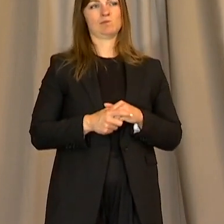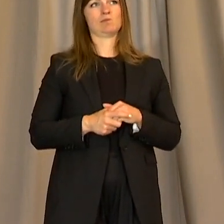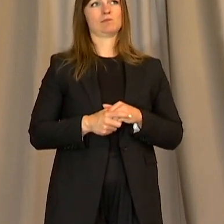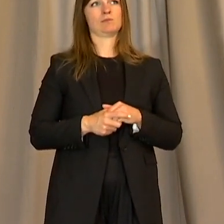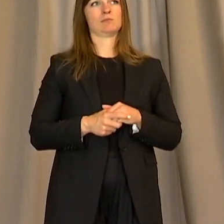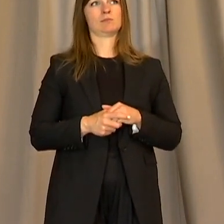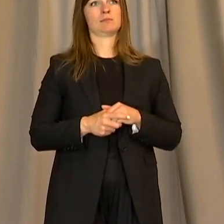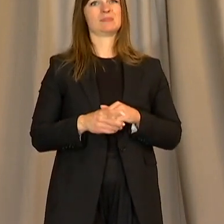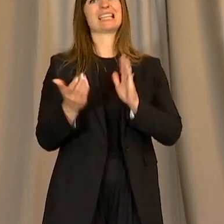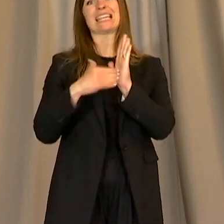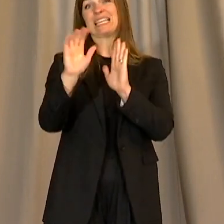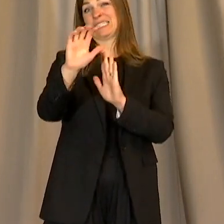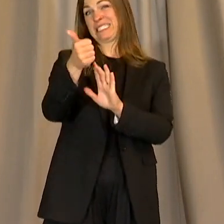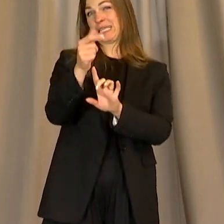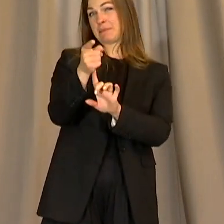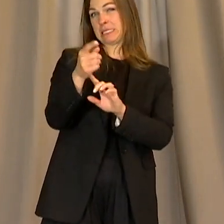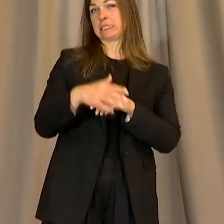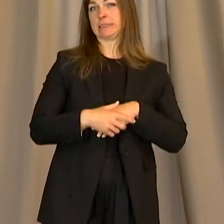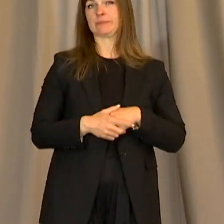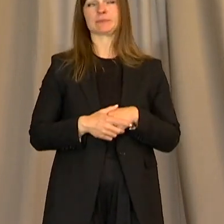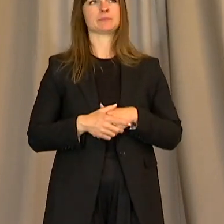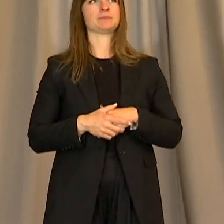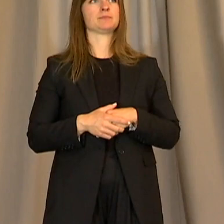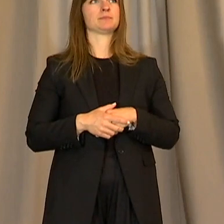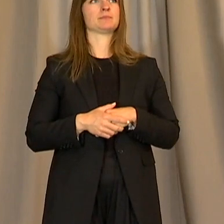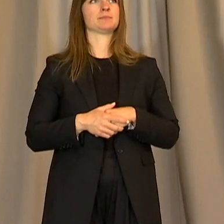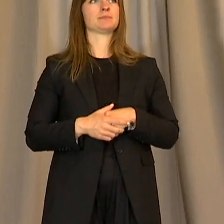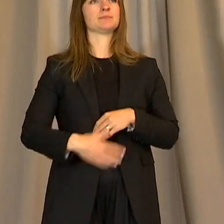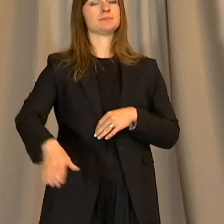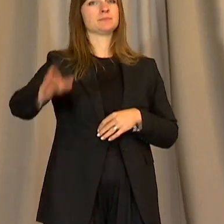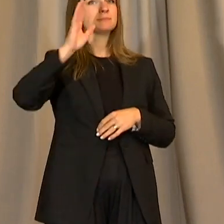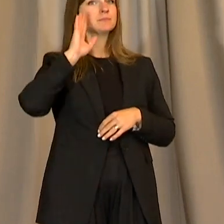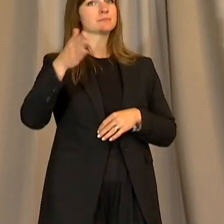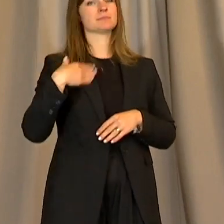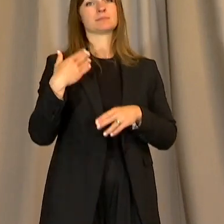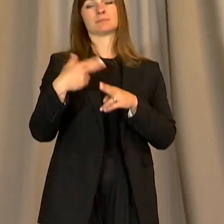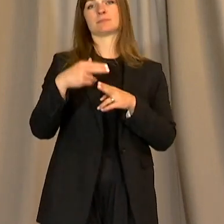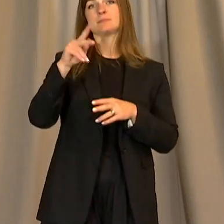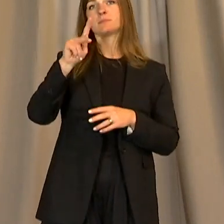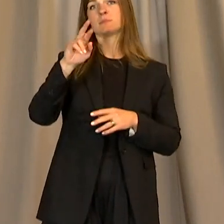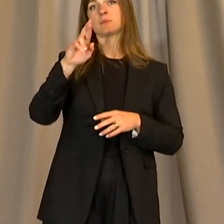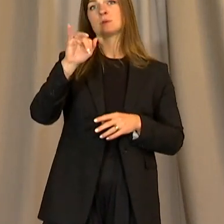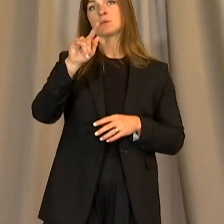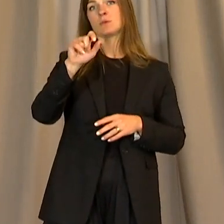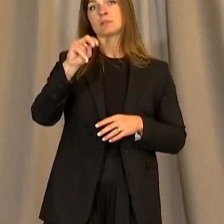And again, we'll take about 10 minutes for Q&A. Hi, my name is Kristen Mrozek.